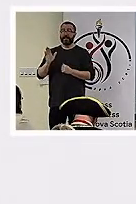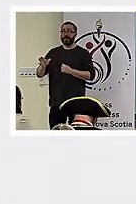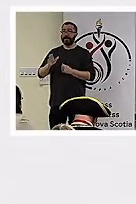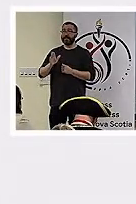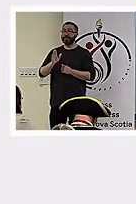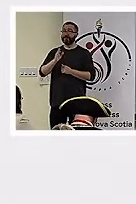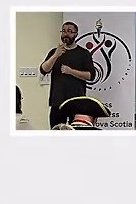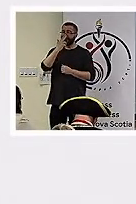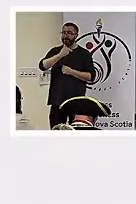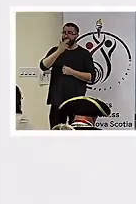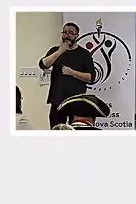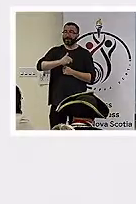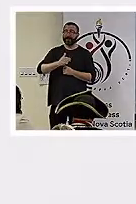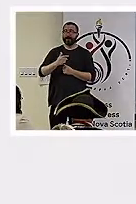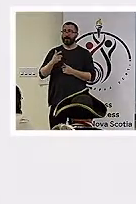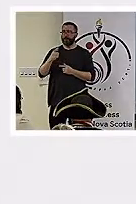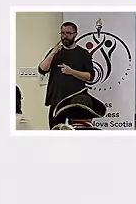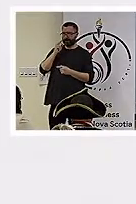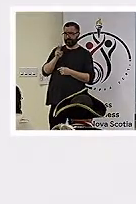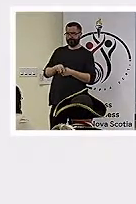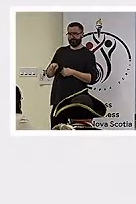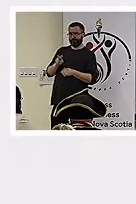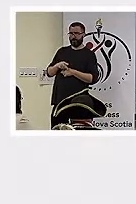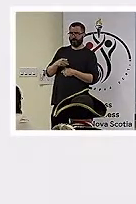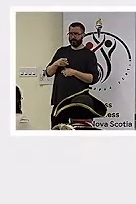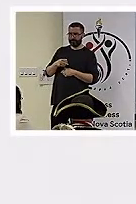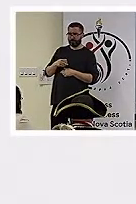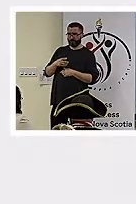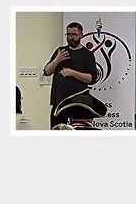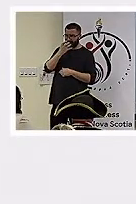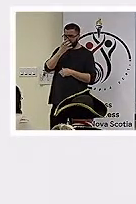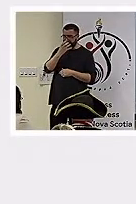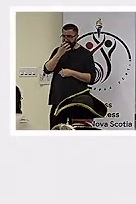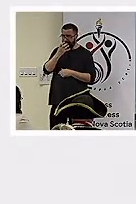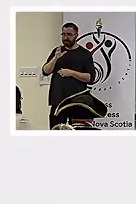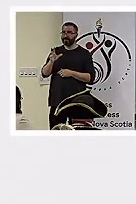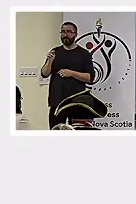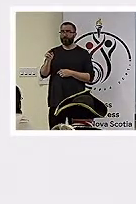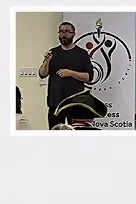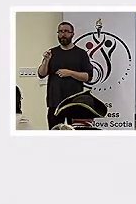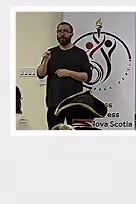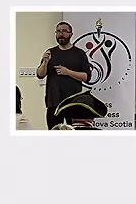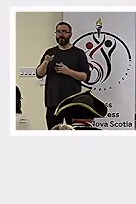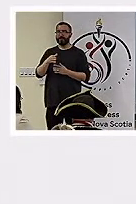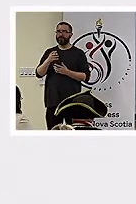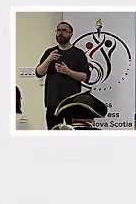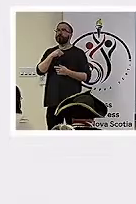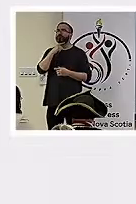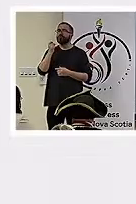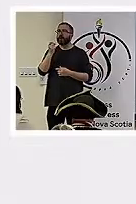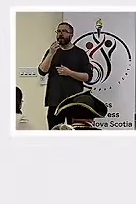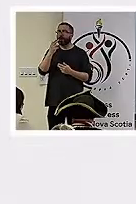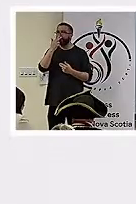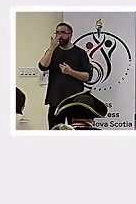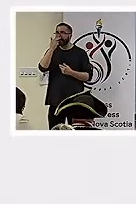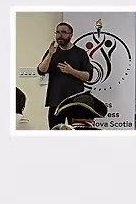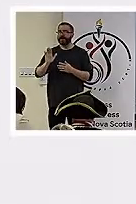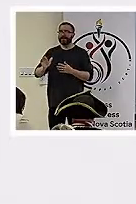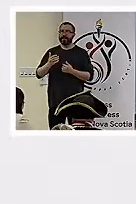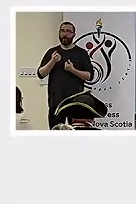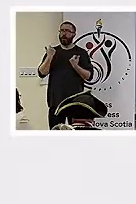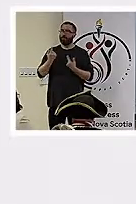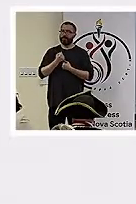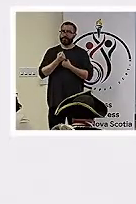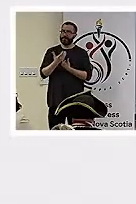could have been mistaken for grumpiness, but those who knew Mel Hebb knew differently. Hebb gave freely of himself. He put all